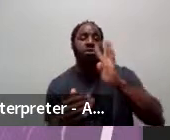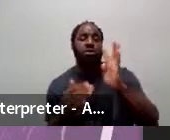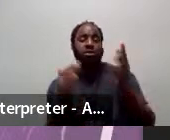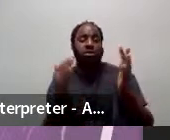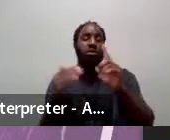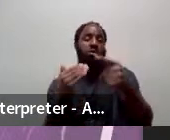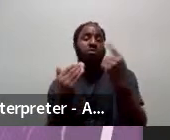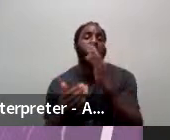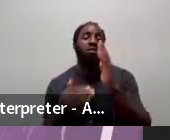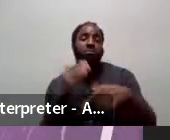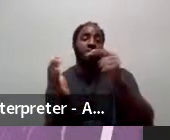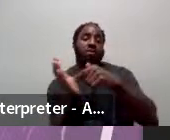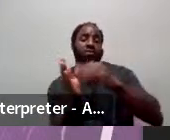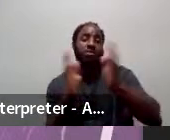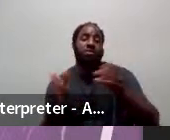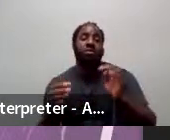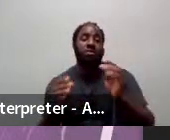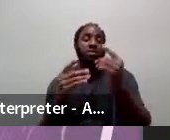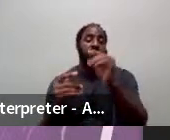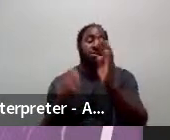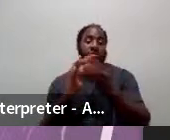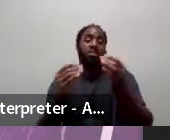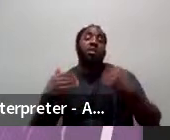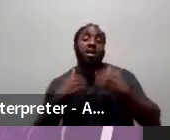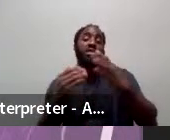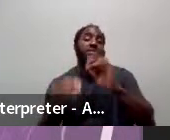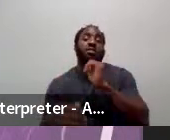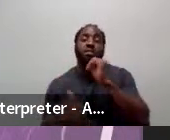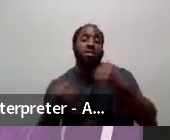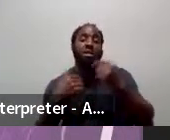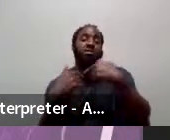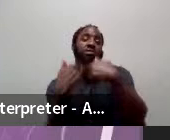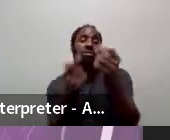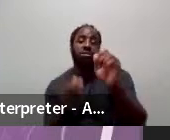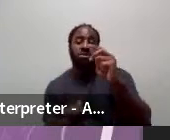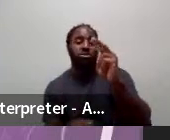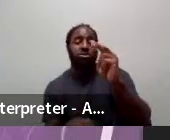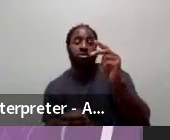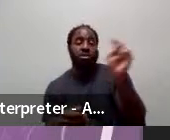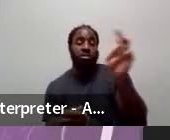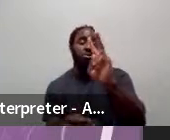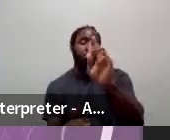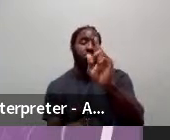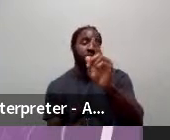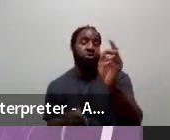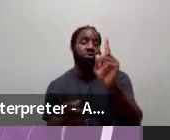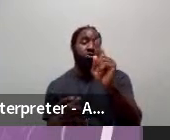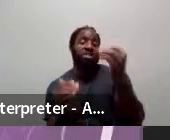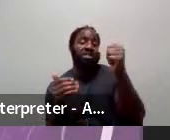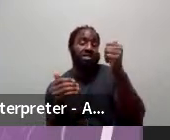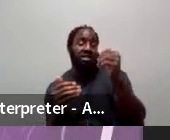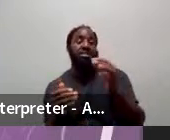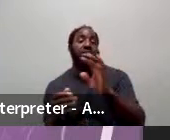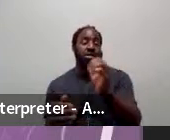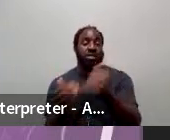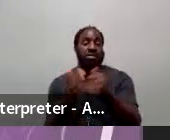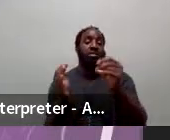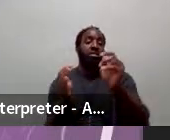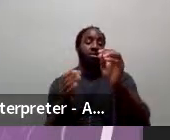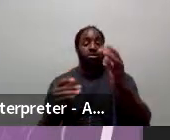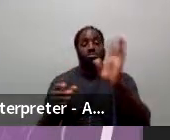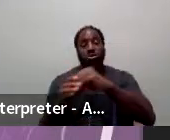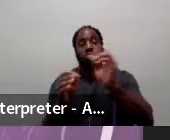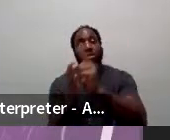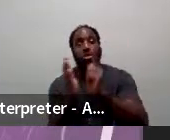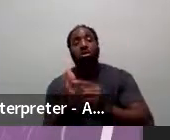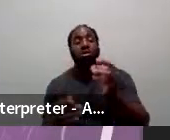affordable housing. The city does have and has had since the mid 2010s a law, which is the mandatory inclusionary housing law.